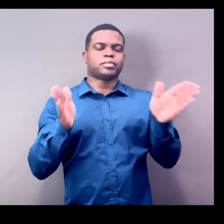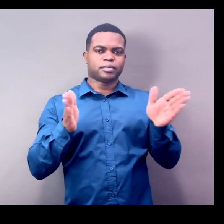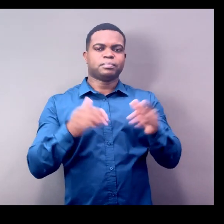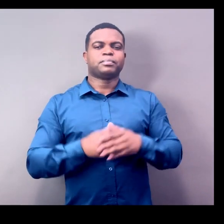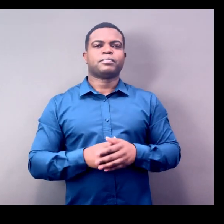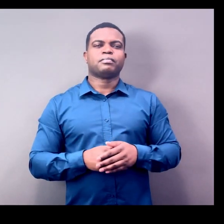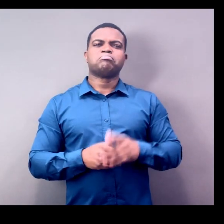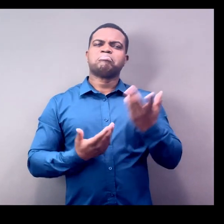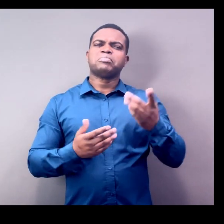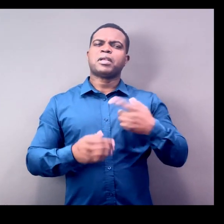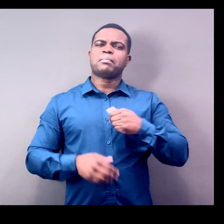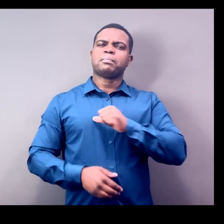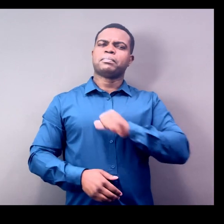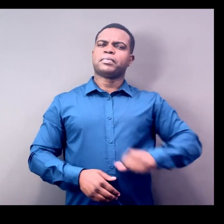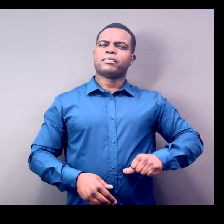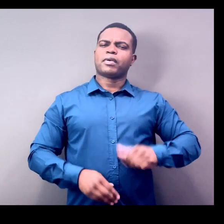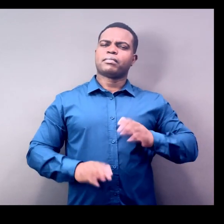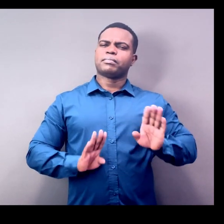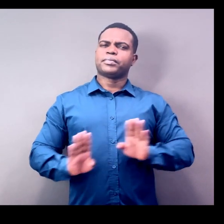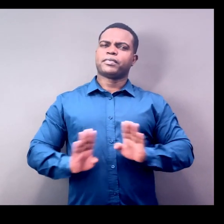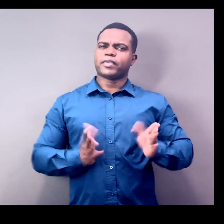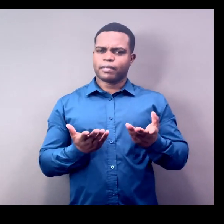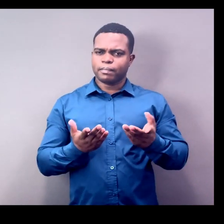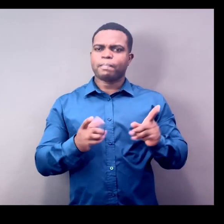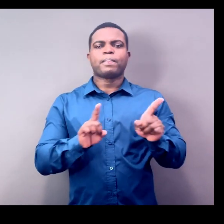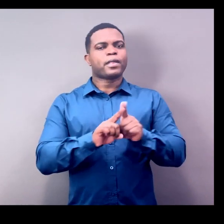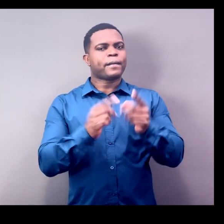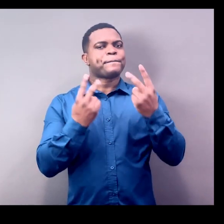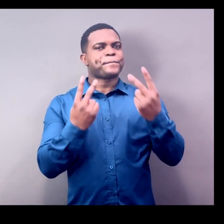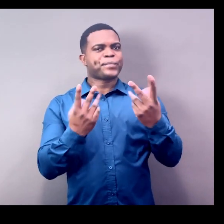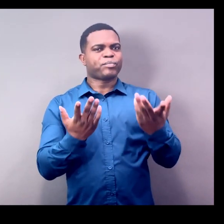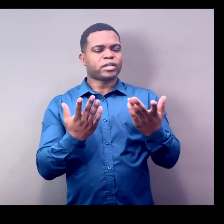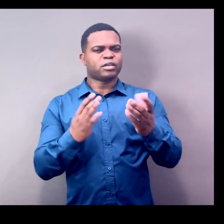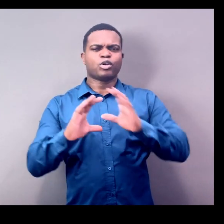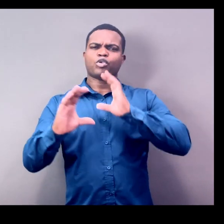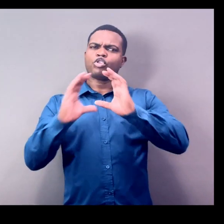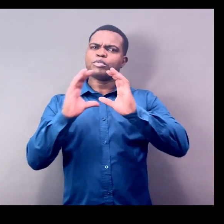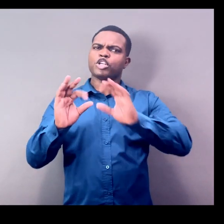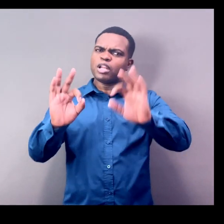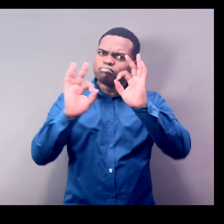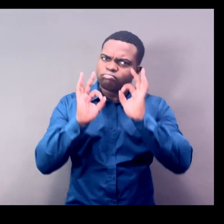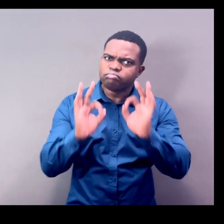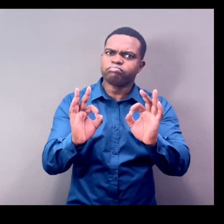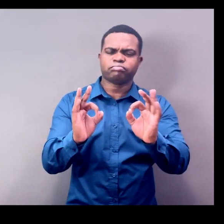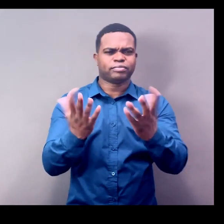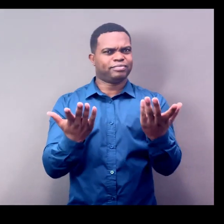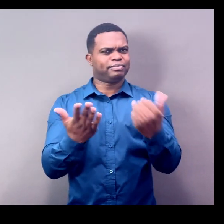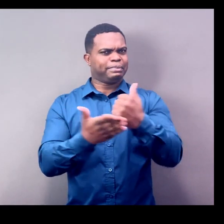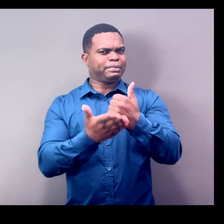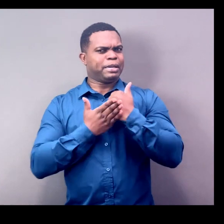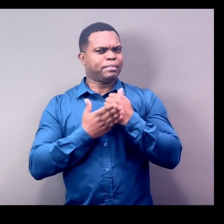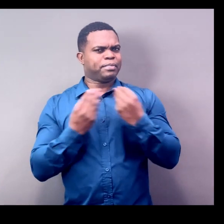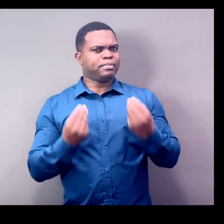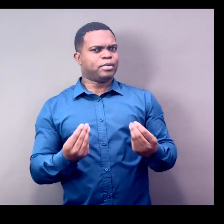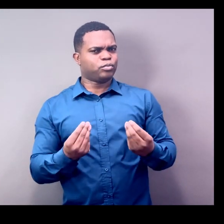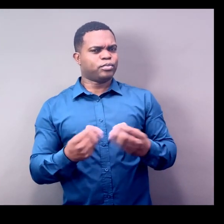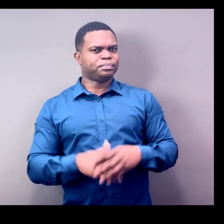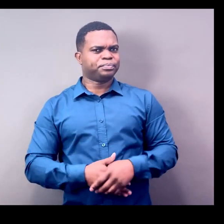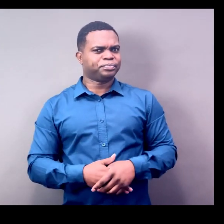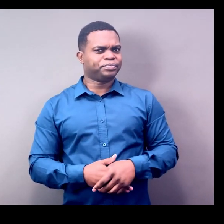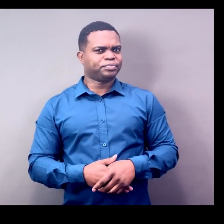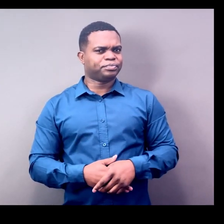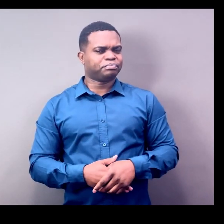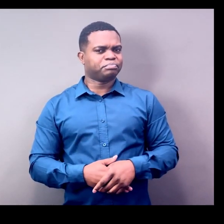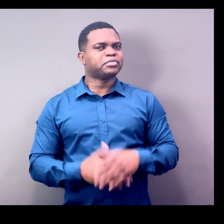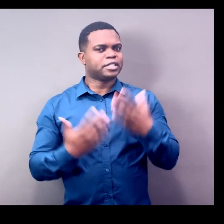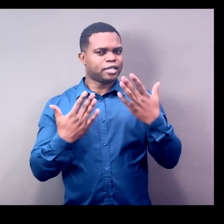behaviors that was mentioned earlier on. So let's look at the role of effective communication in community